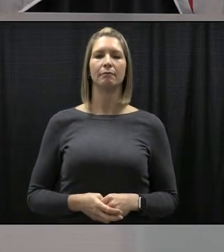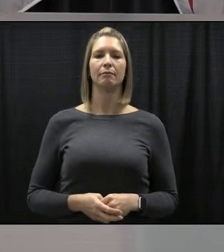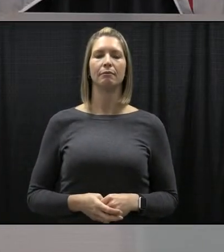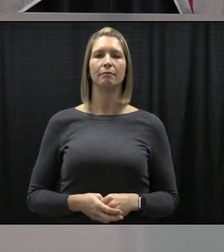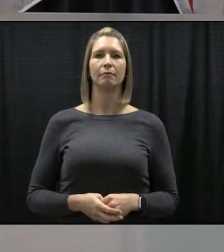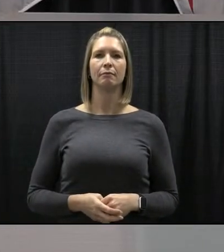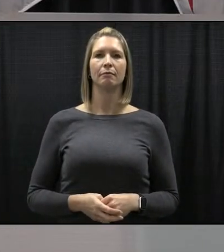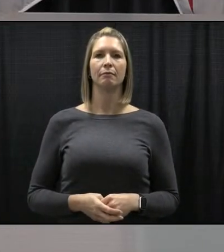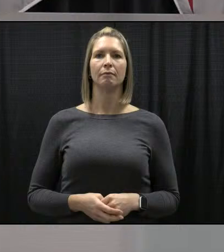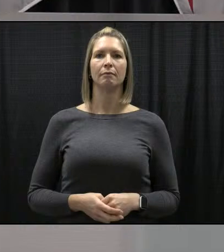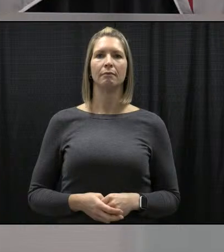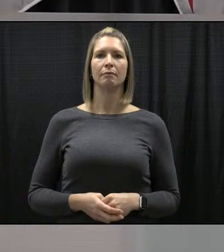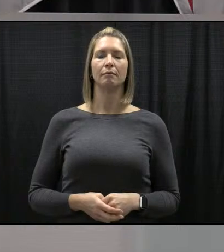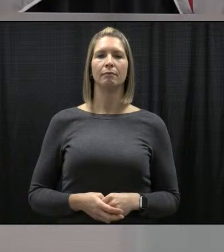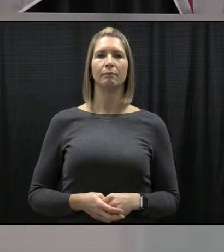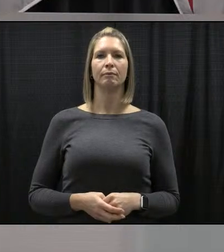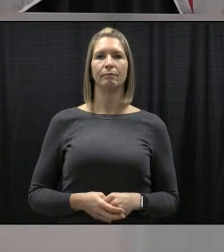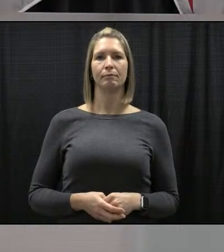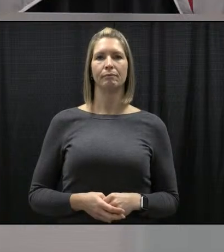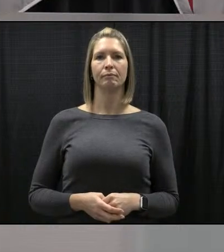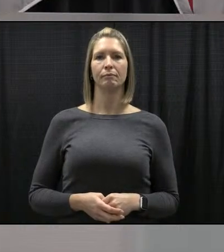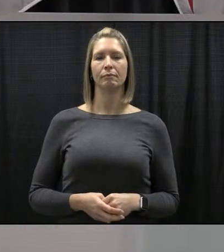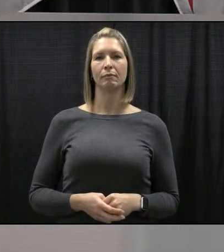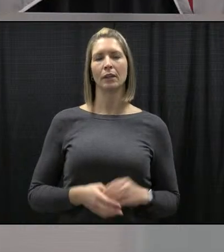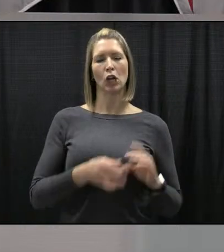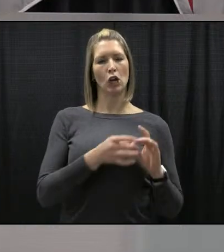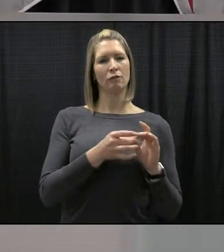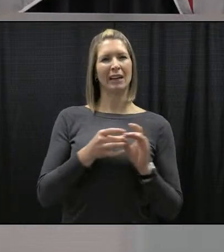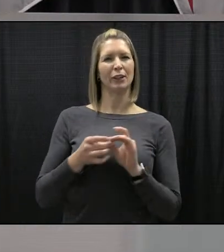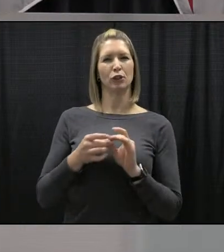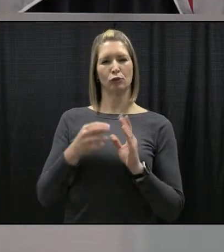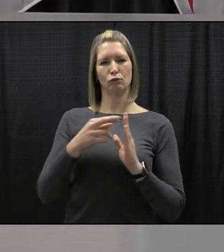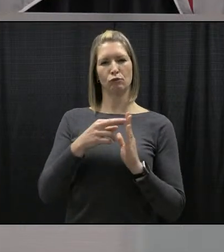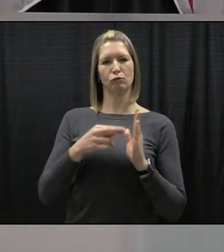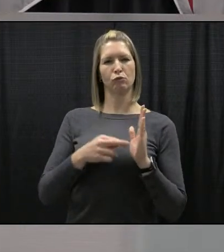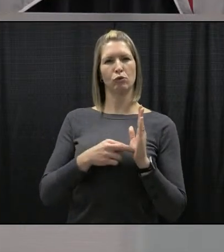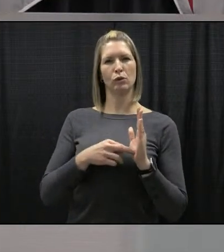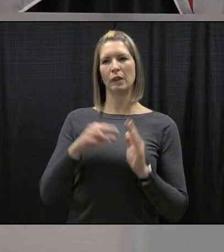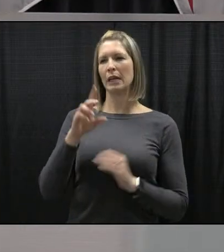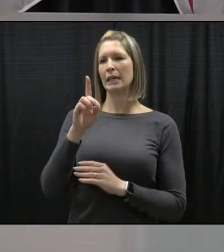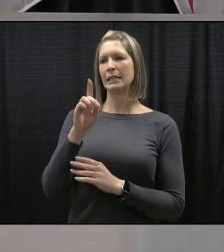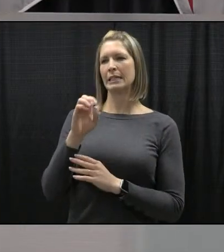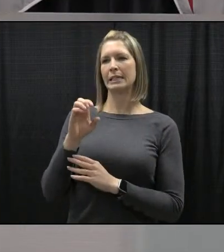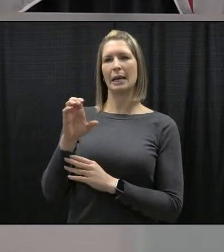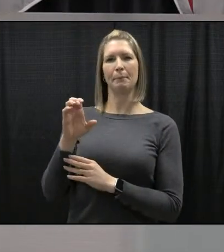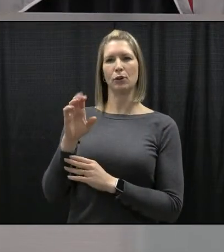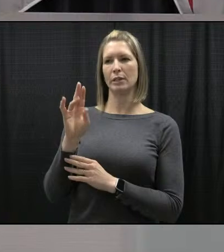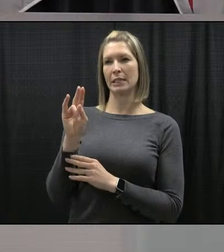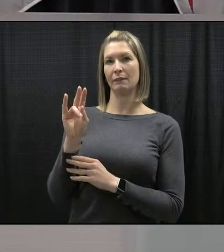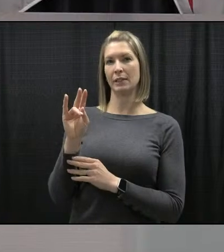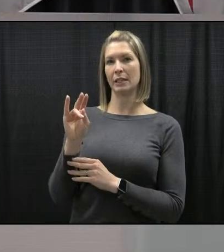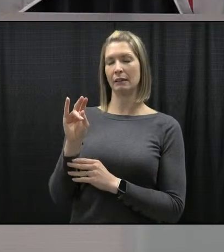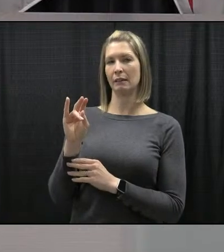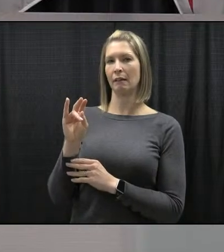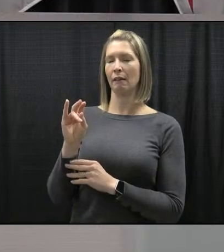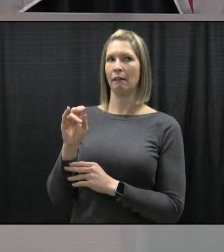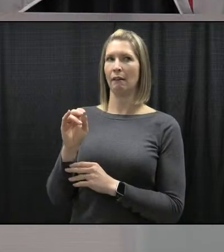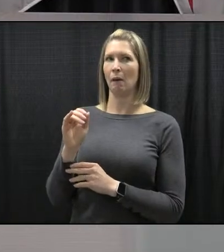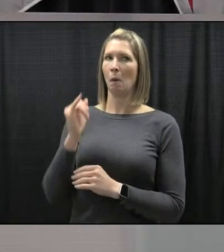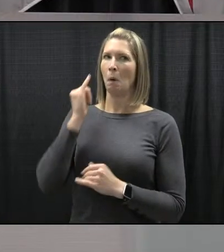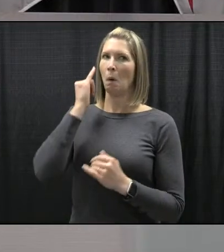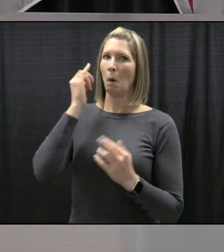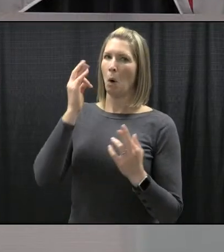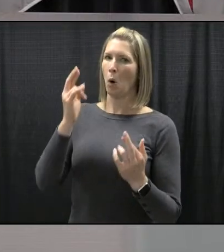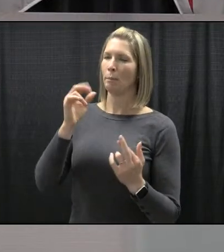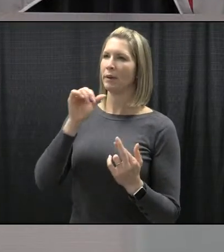Just going back to the regulations that come into effect on December 17th, and my apologies if this was already addressed. I